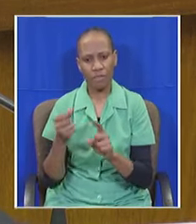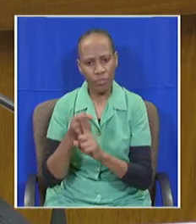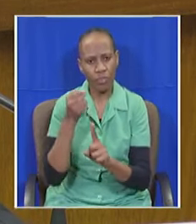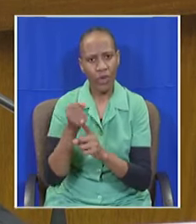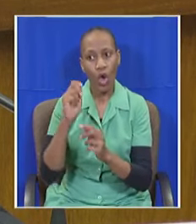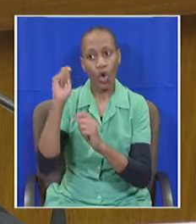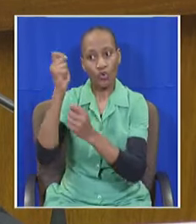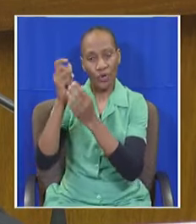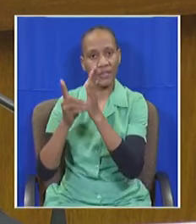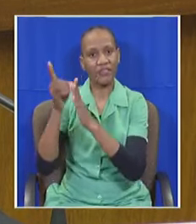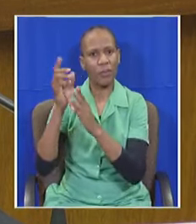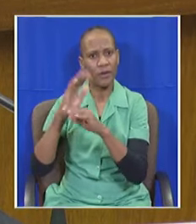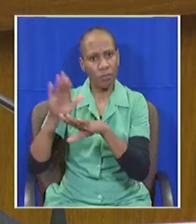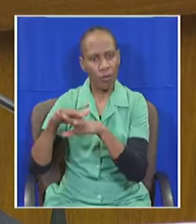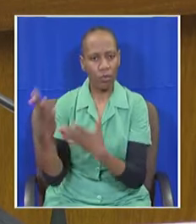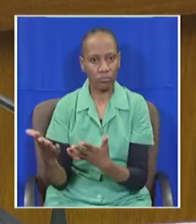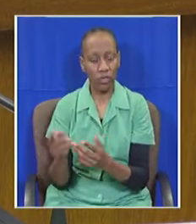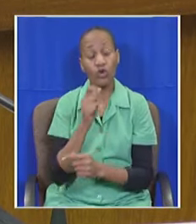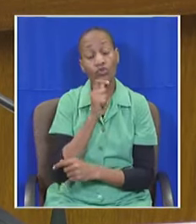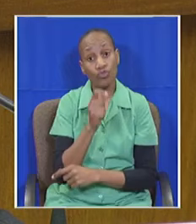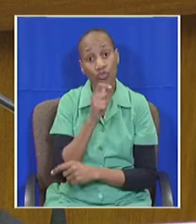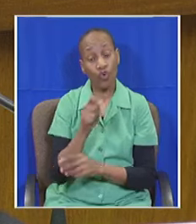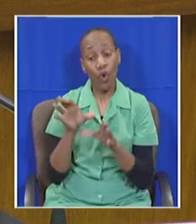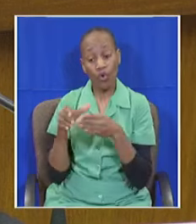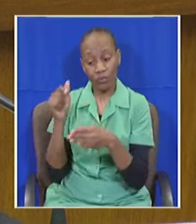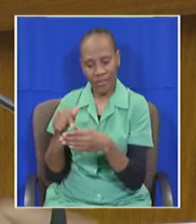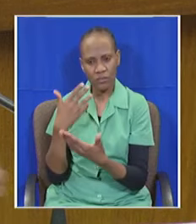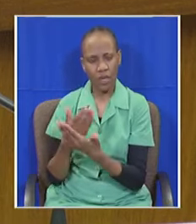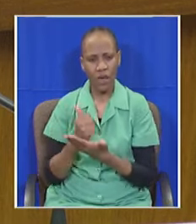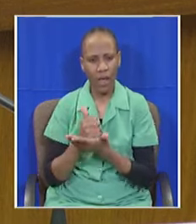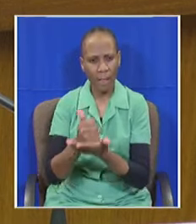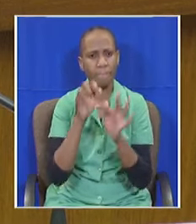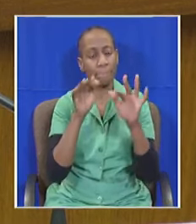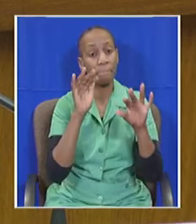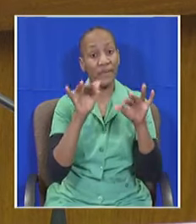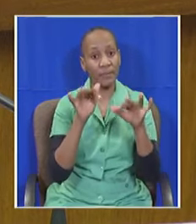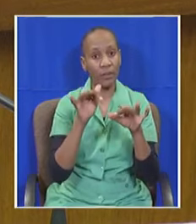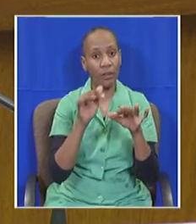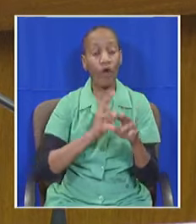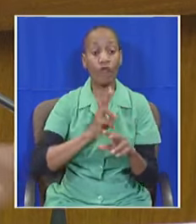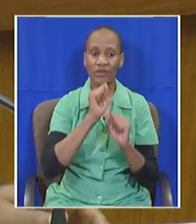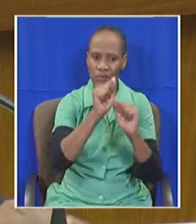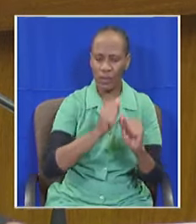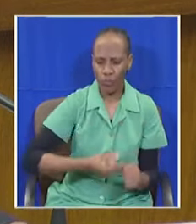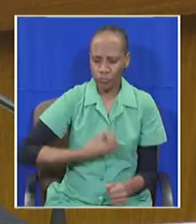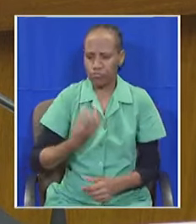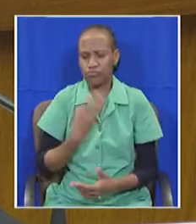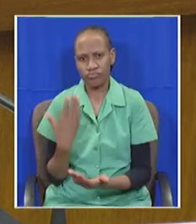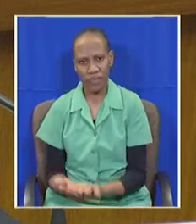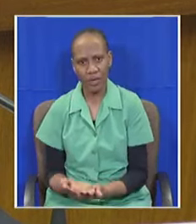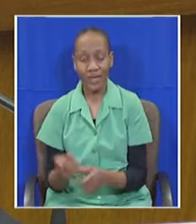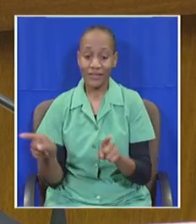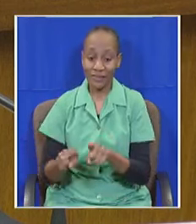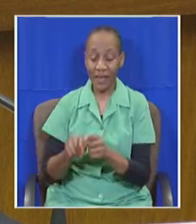through traditional leaders that people will be able to formulate their voice in matters that concern them and their communities